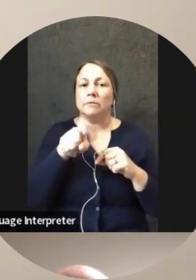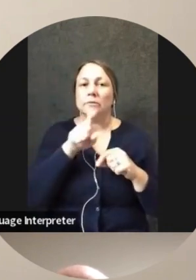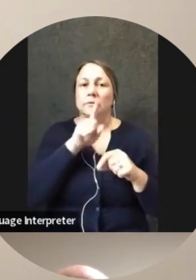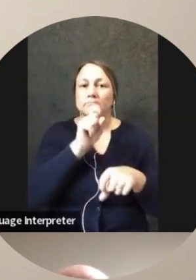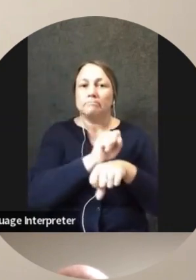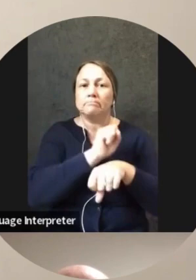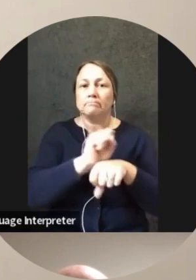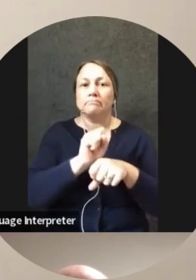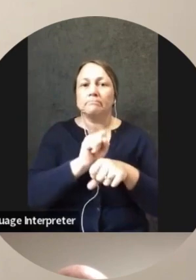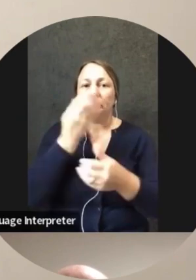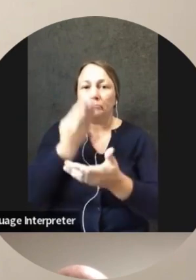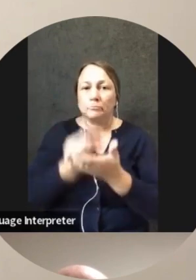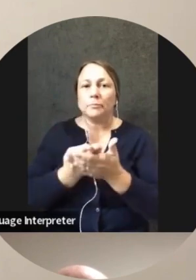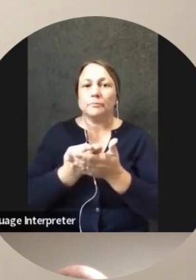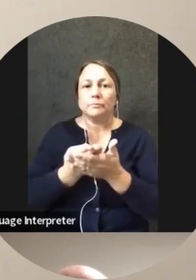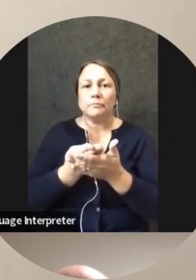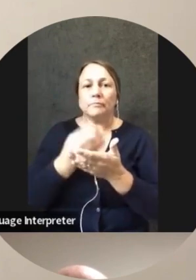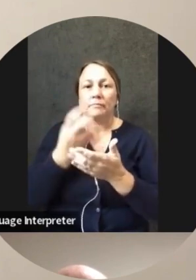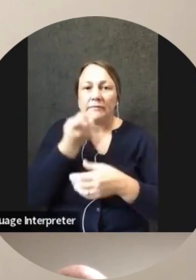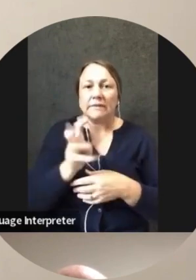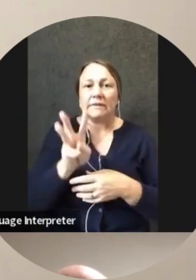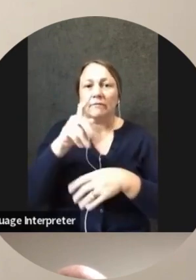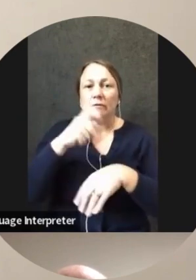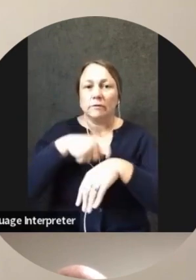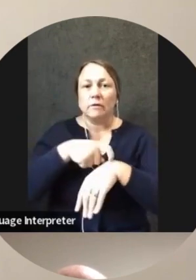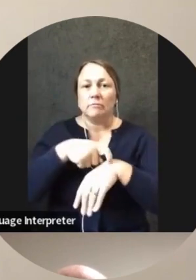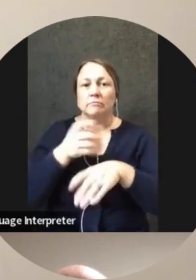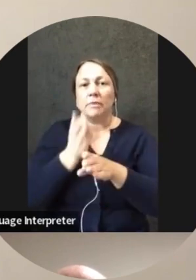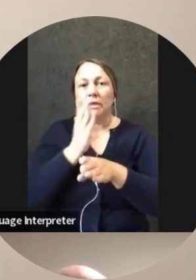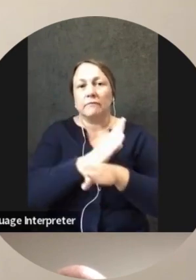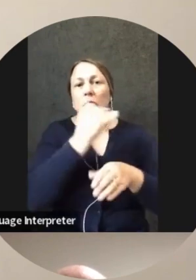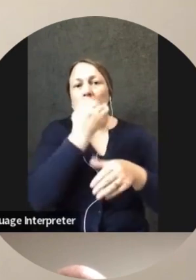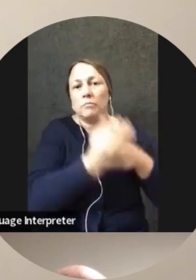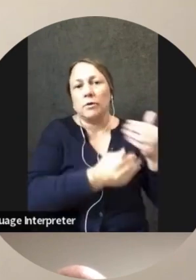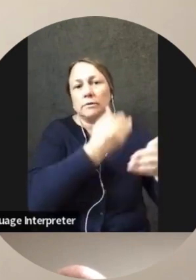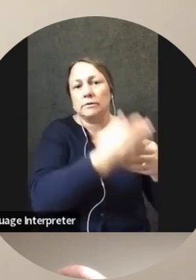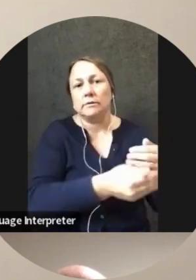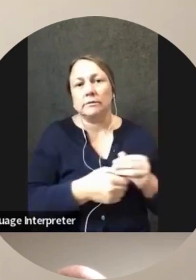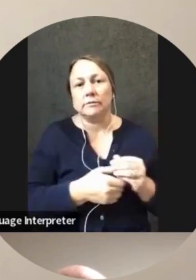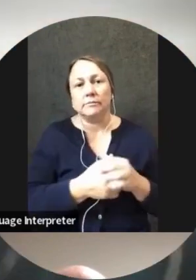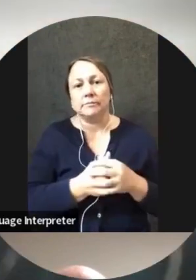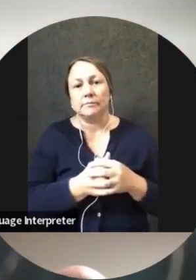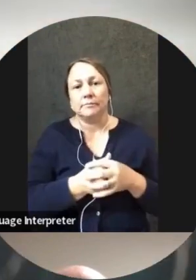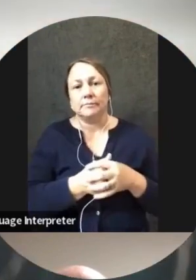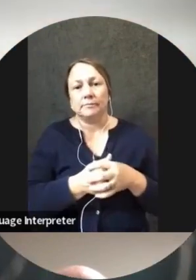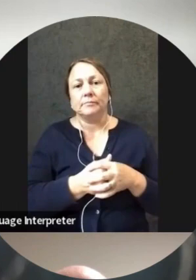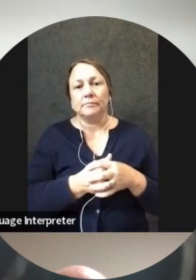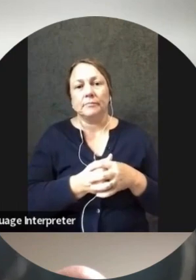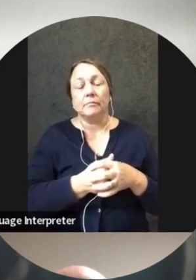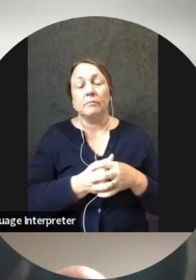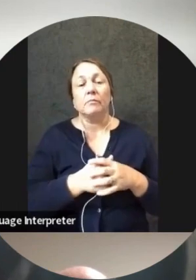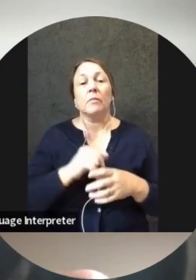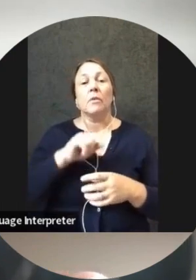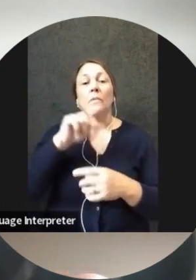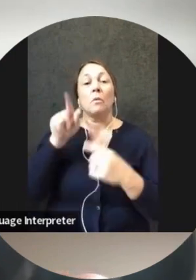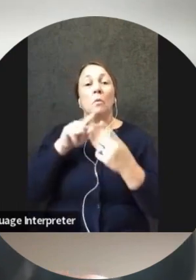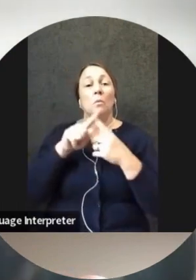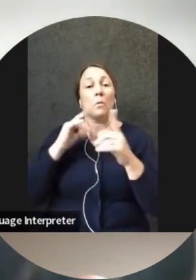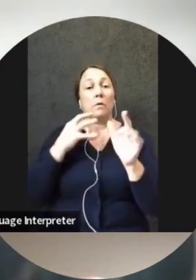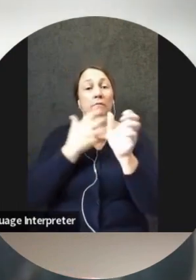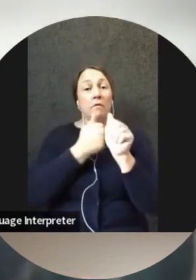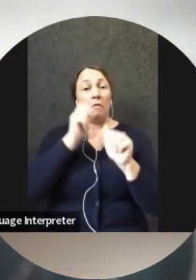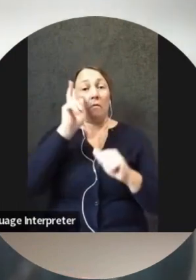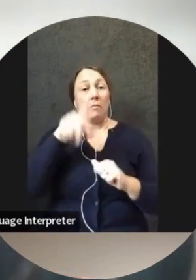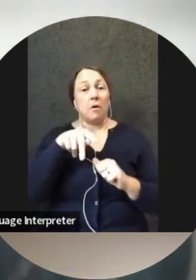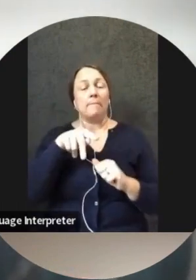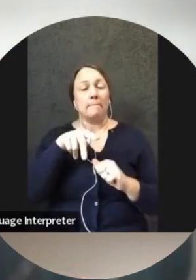be, several times before that could occur. And then one follow-up, and forgive me if I missed you